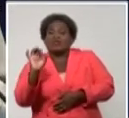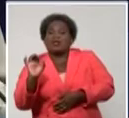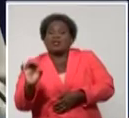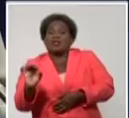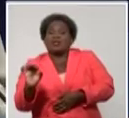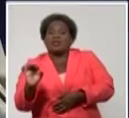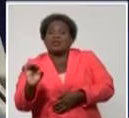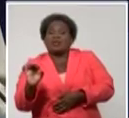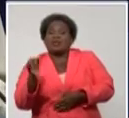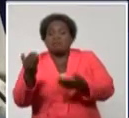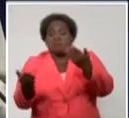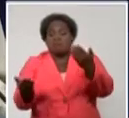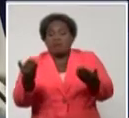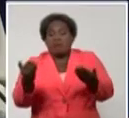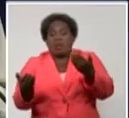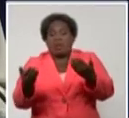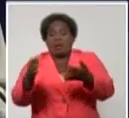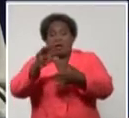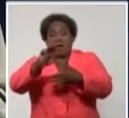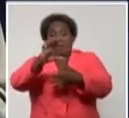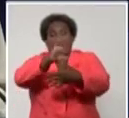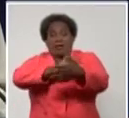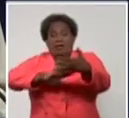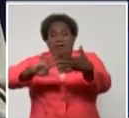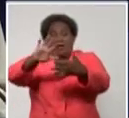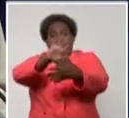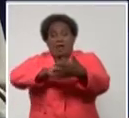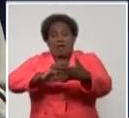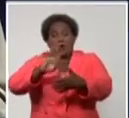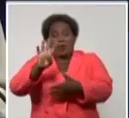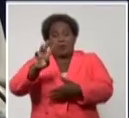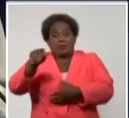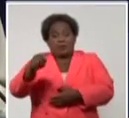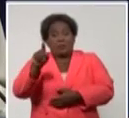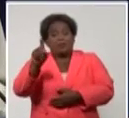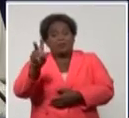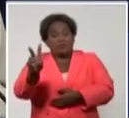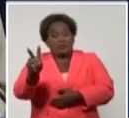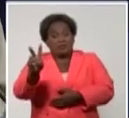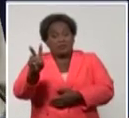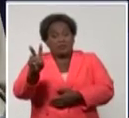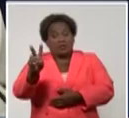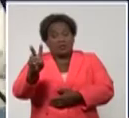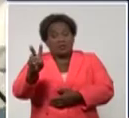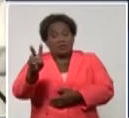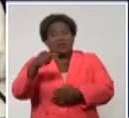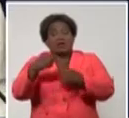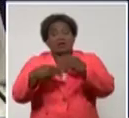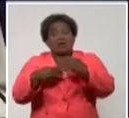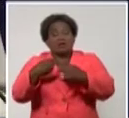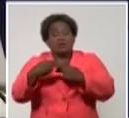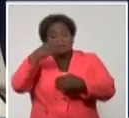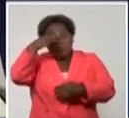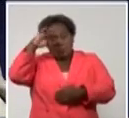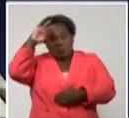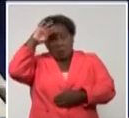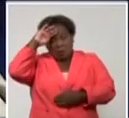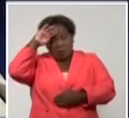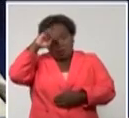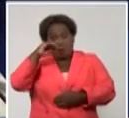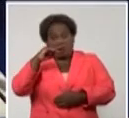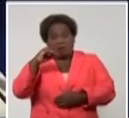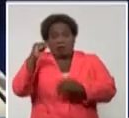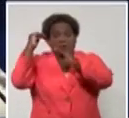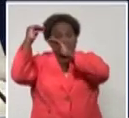always mention, 2 patients were previously evacuated at the start of the pandemic. Another positive indicator is that 4 people